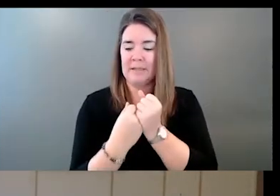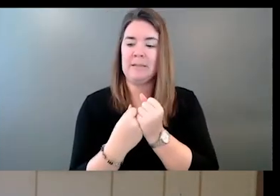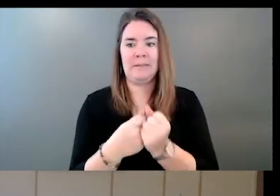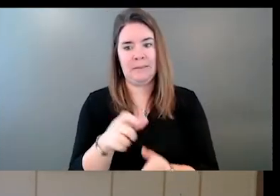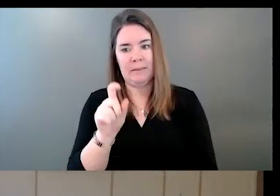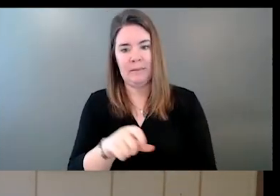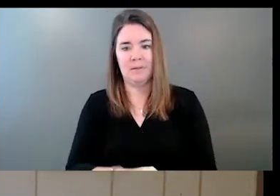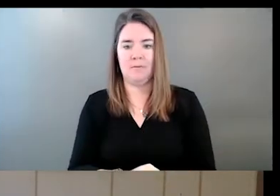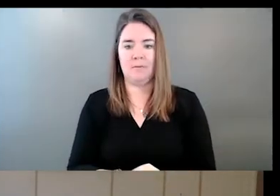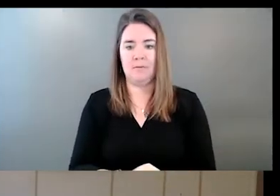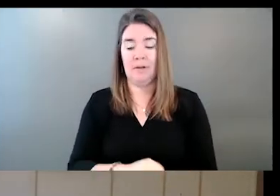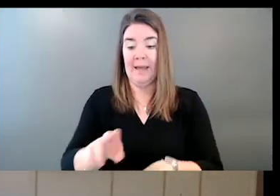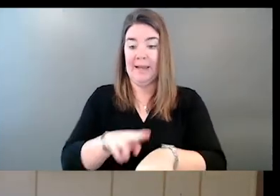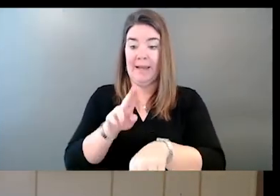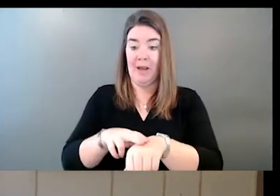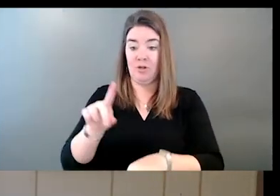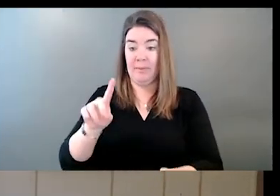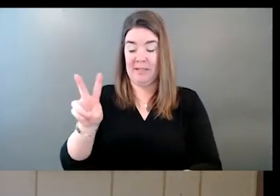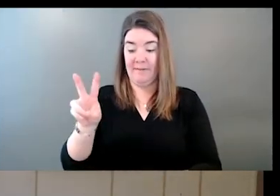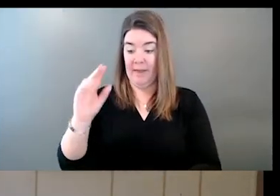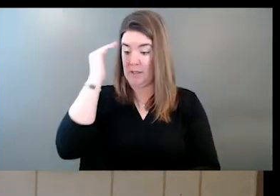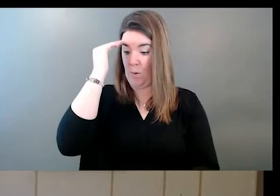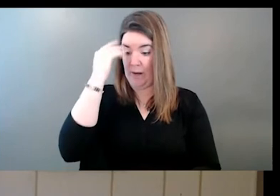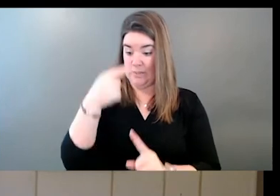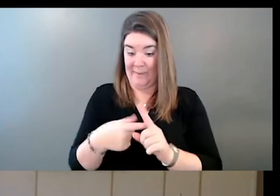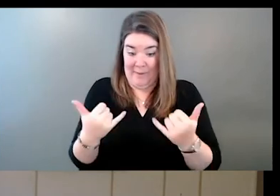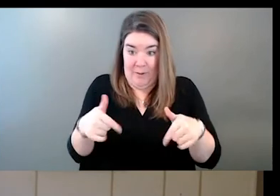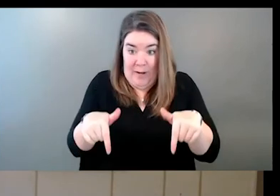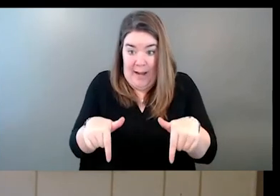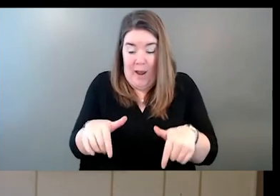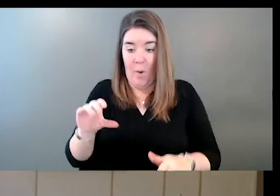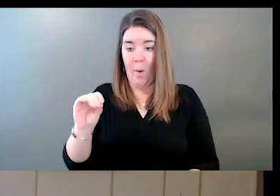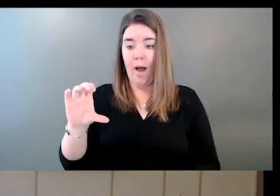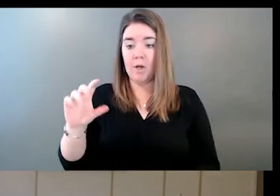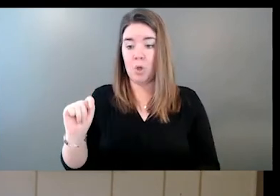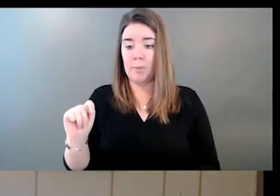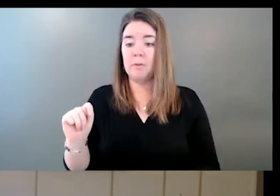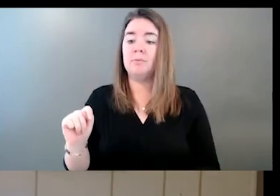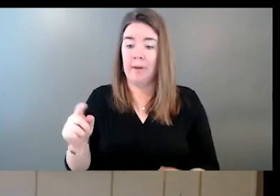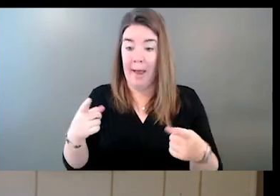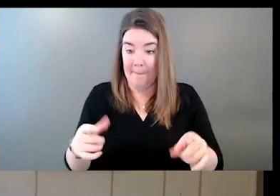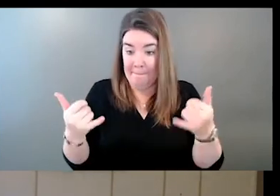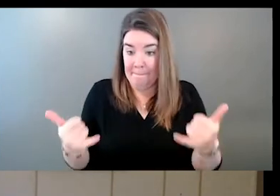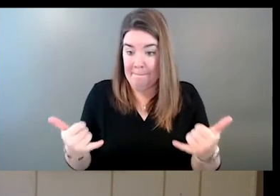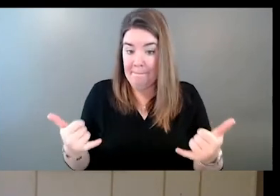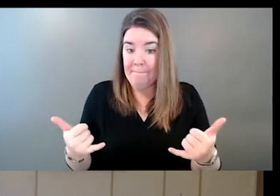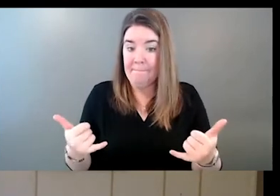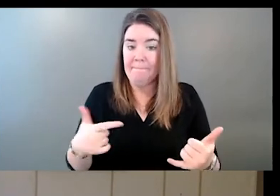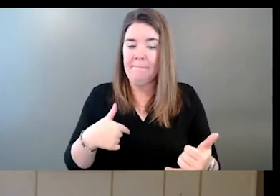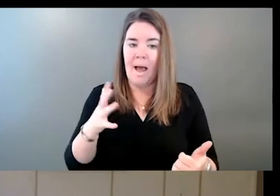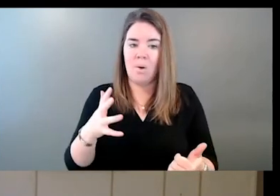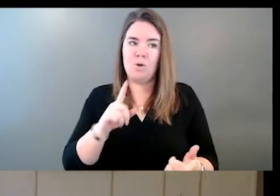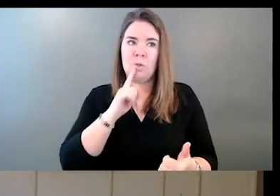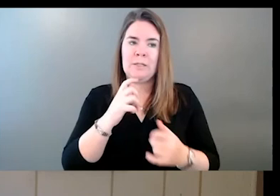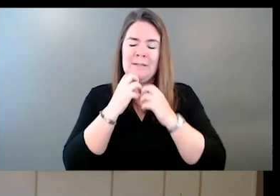Domestic Violence Awareness Month is right now. We're in the middle of it in October. So during this time, I will cherish